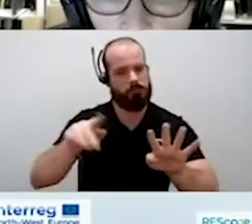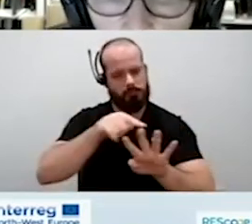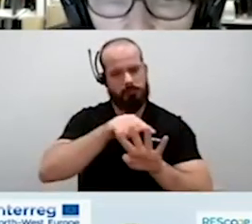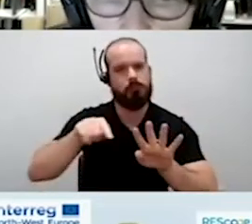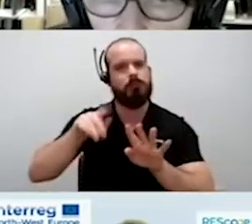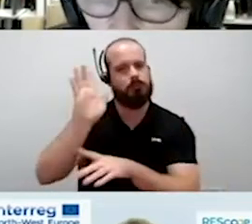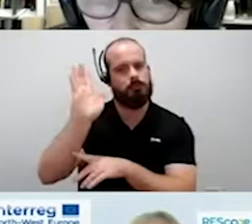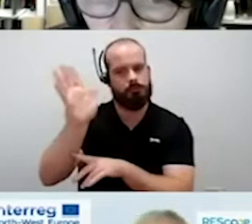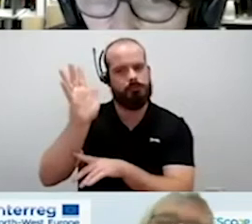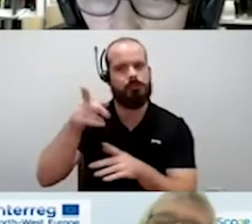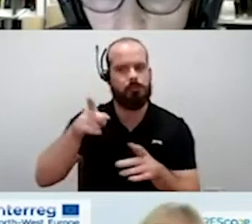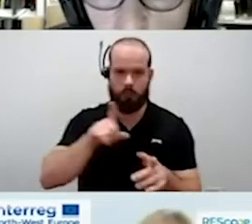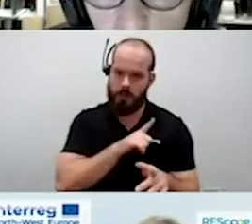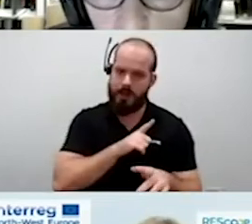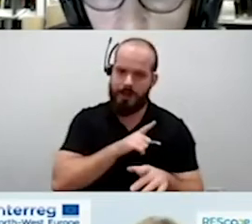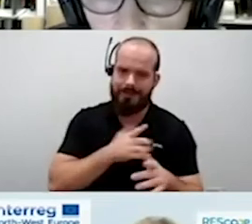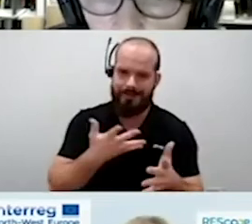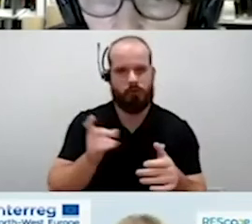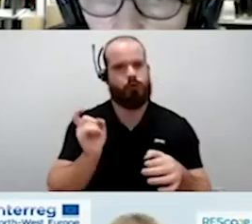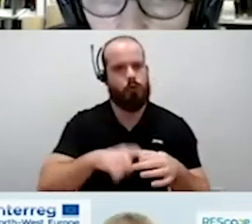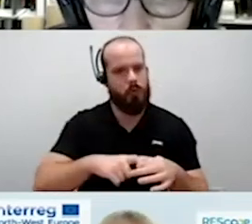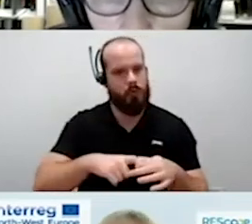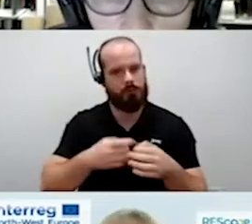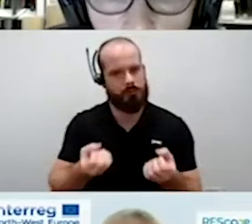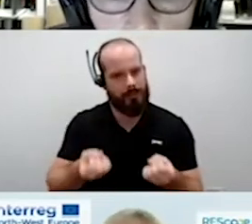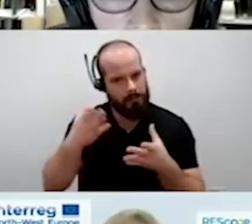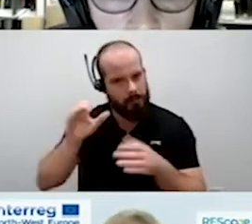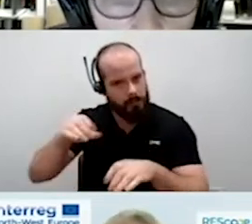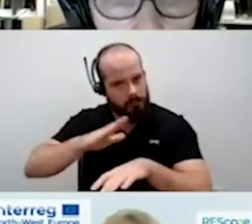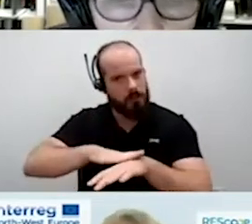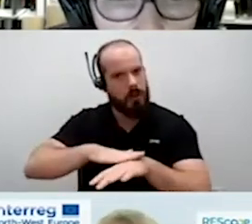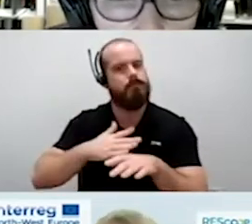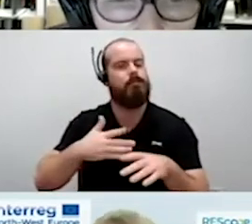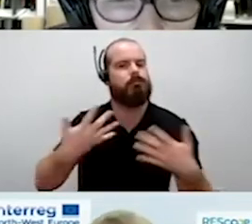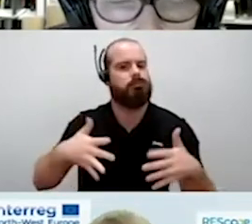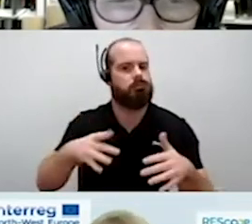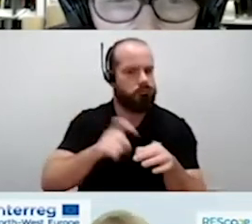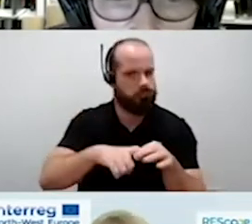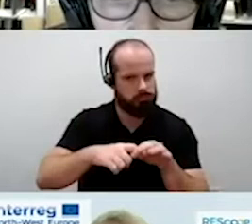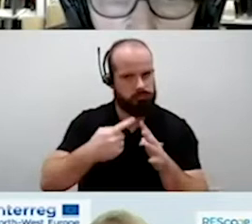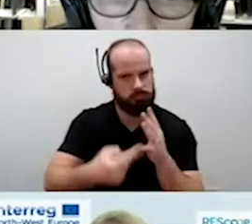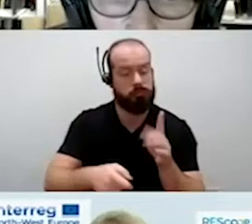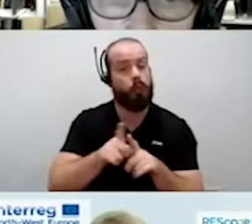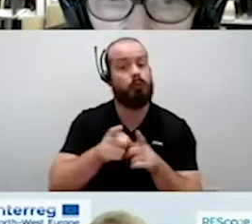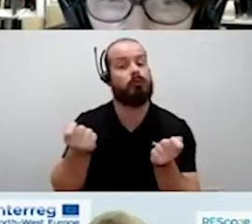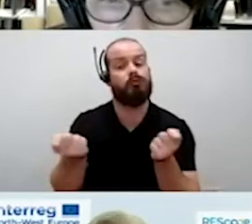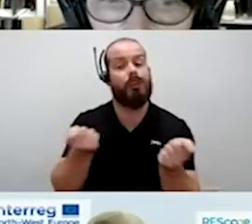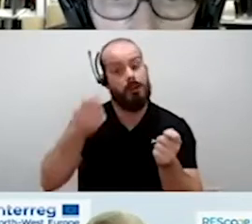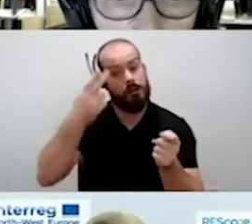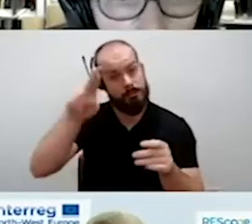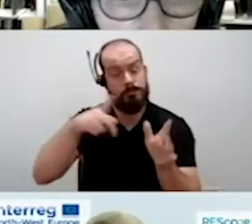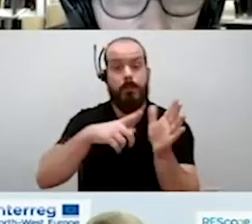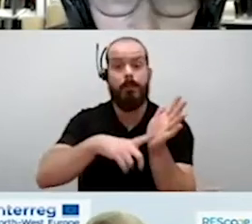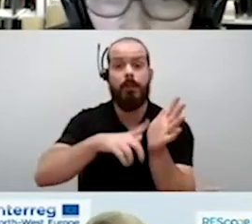for taking the time to join the discussion tonight. And I would like to thank the chair, Alice Bell,